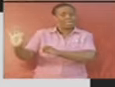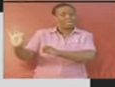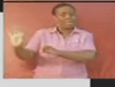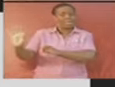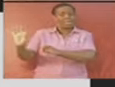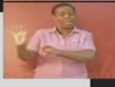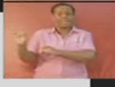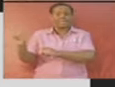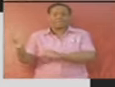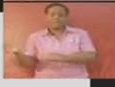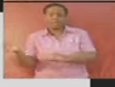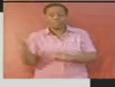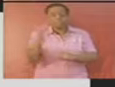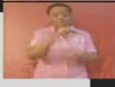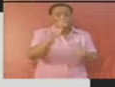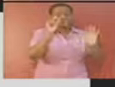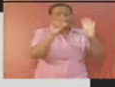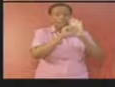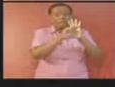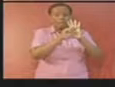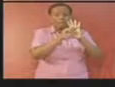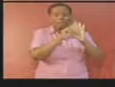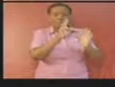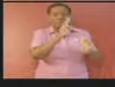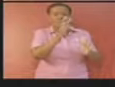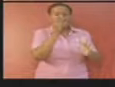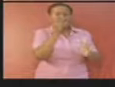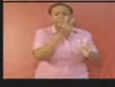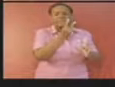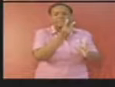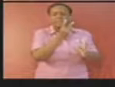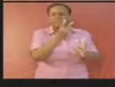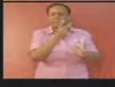is really the circle you have. Why?